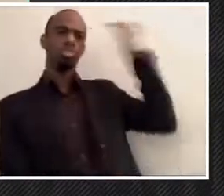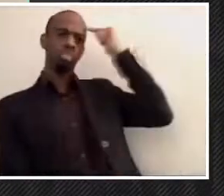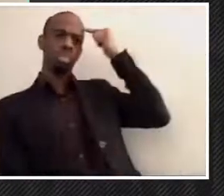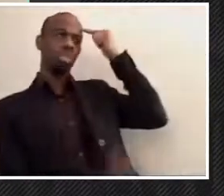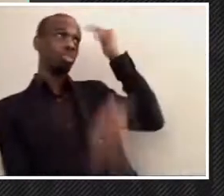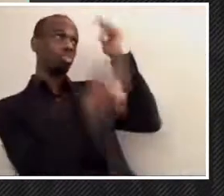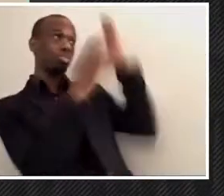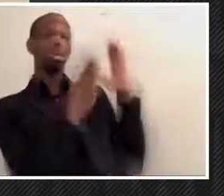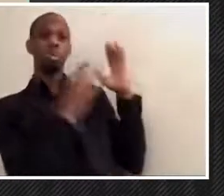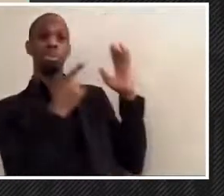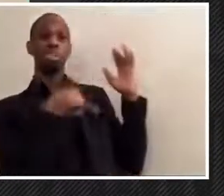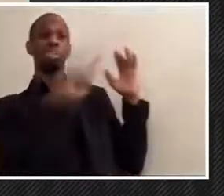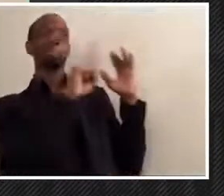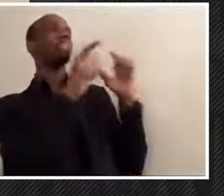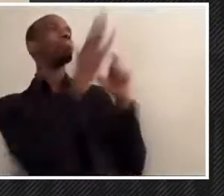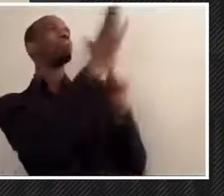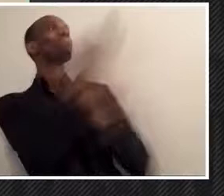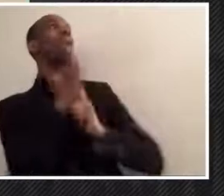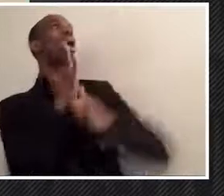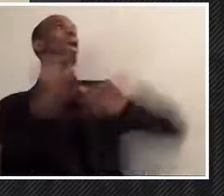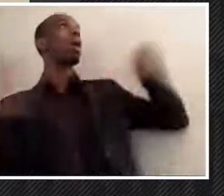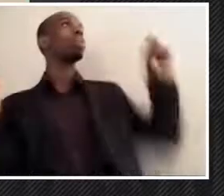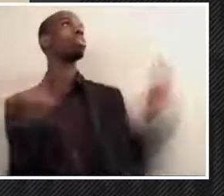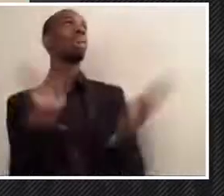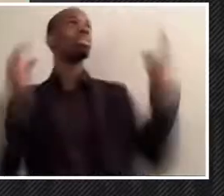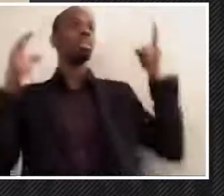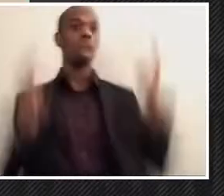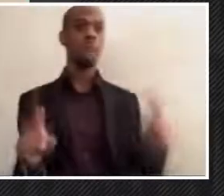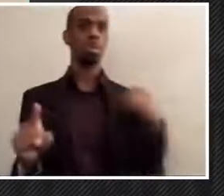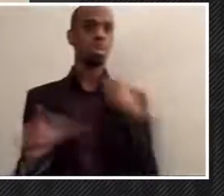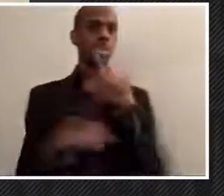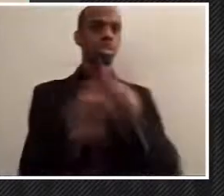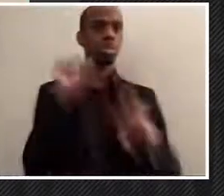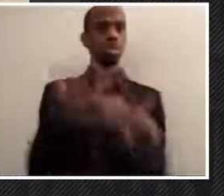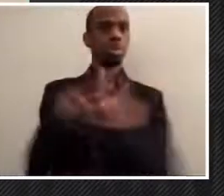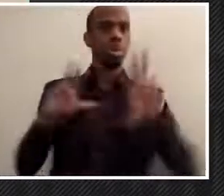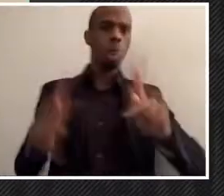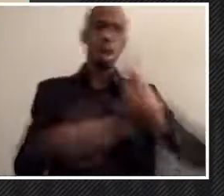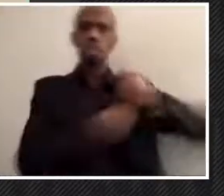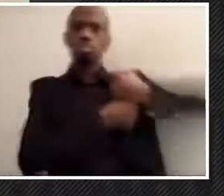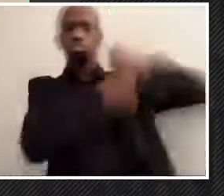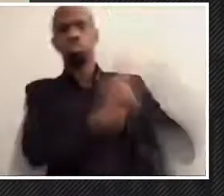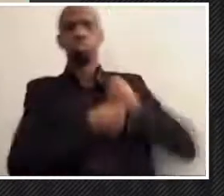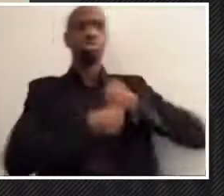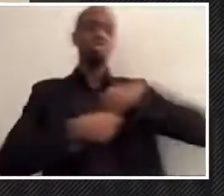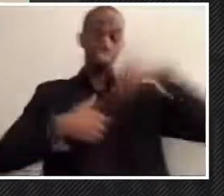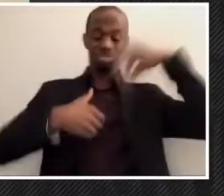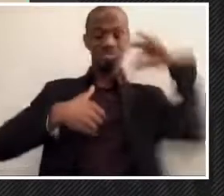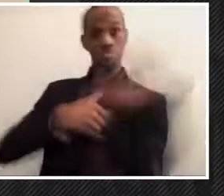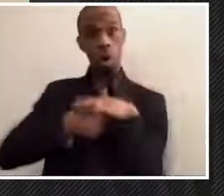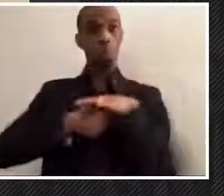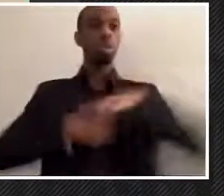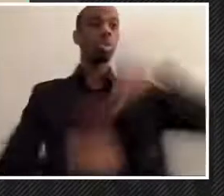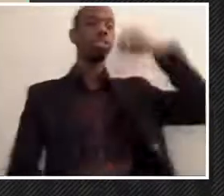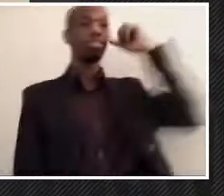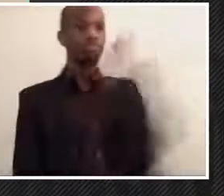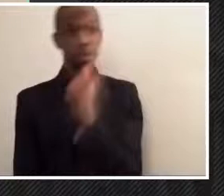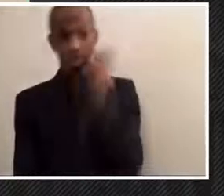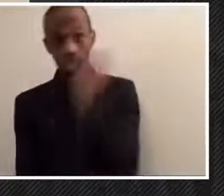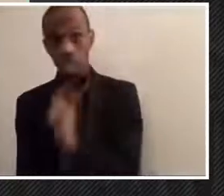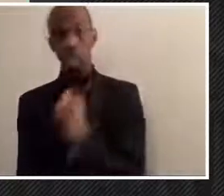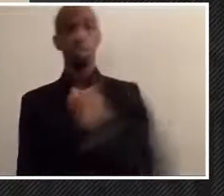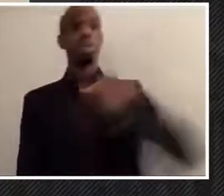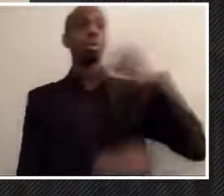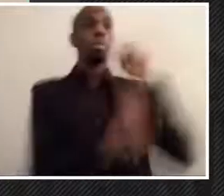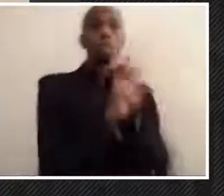happen. Showing up in the streets, showing up at the ballot, showing up every day, day in and day out, and make sure that it happens. And